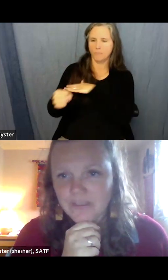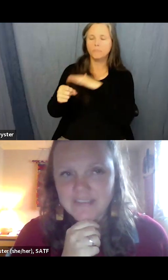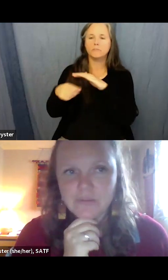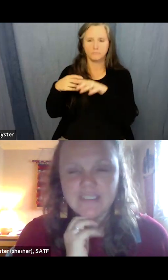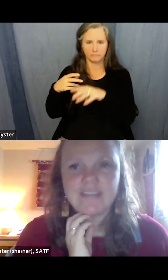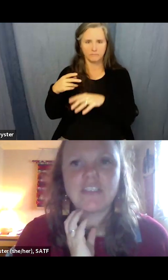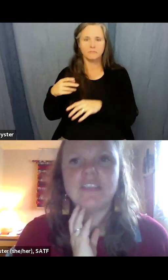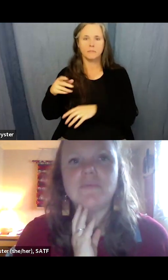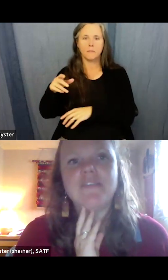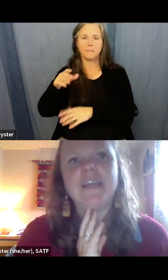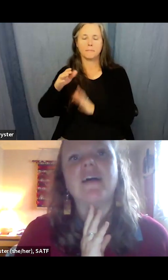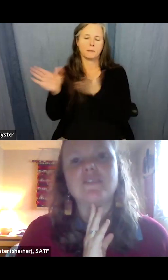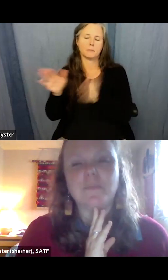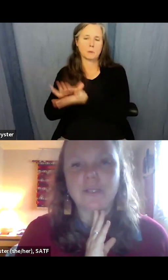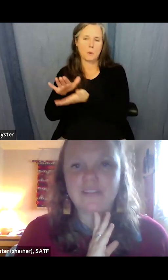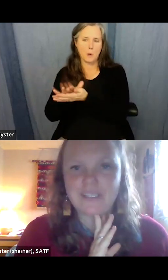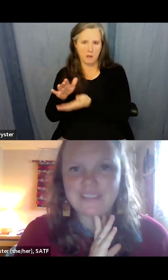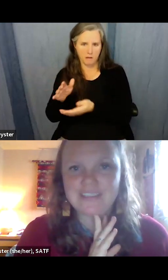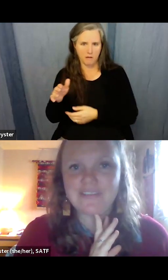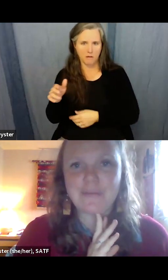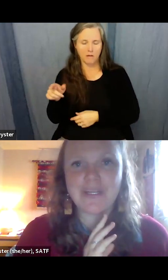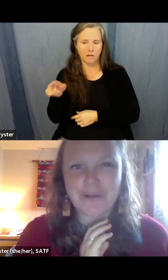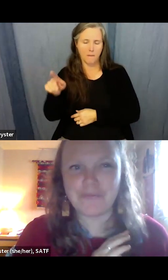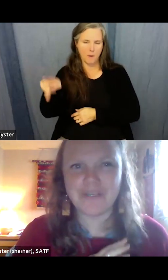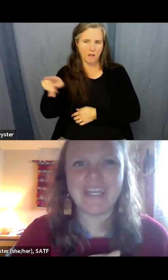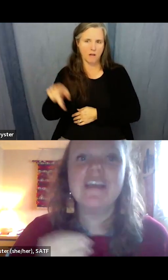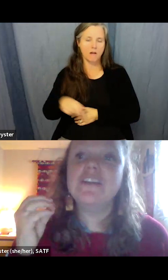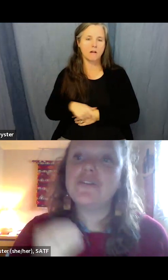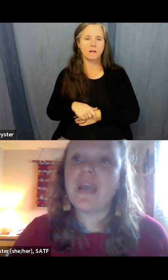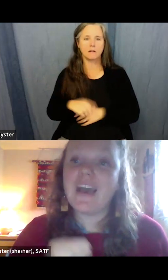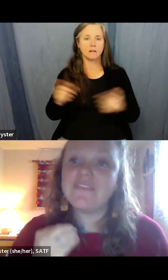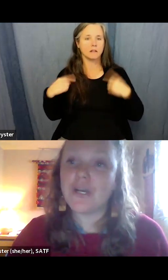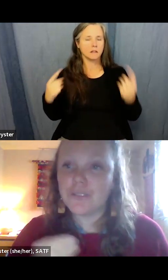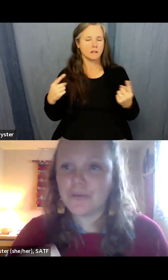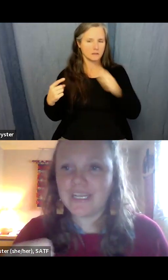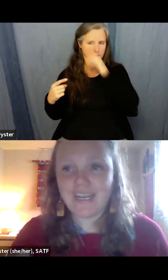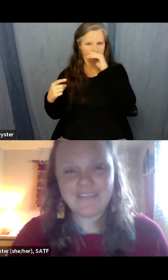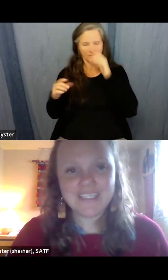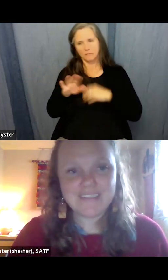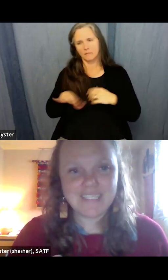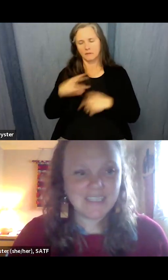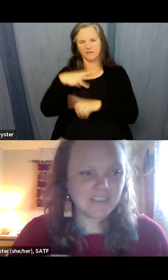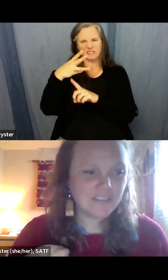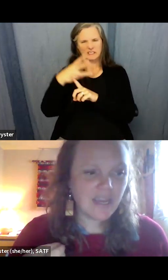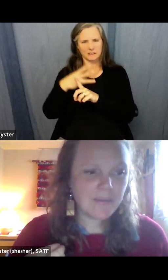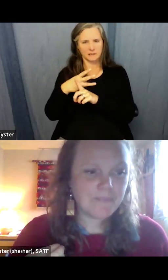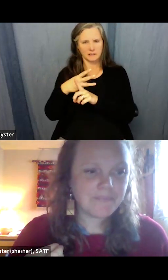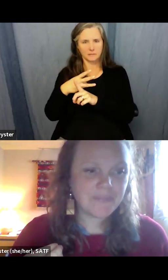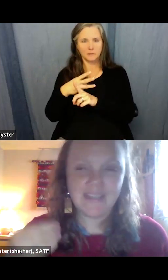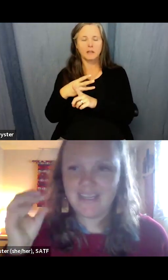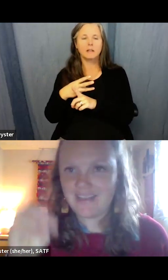and sexual violence organizations, Raphael House of Portland and Volunteers of America Home Free, to have co-located advocates in